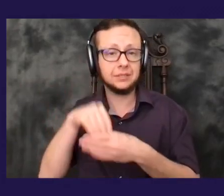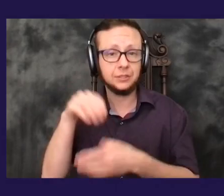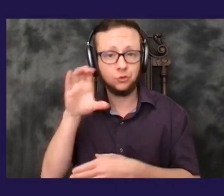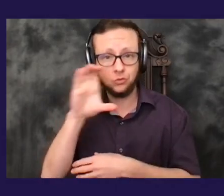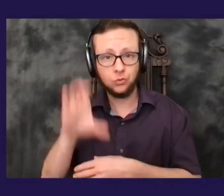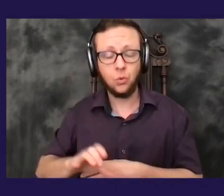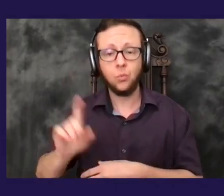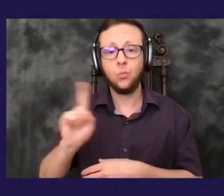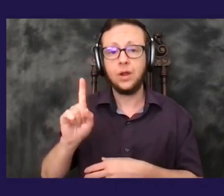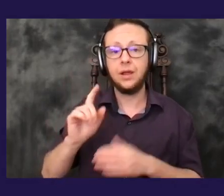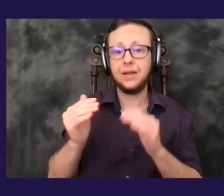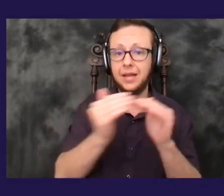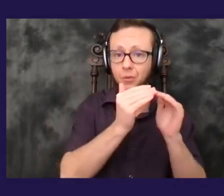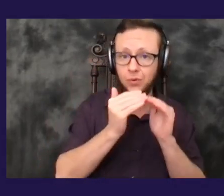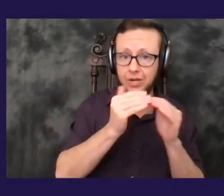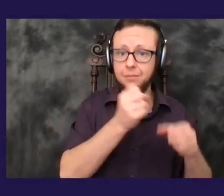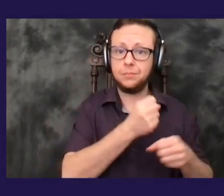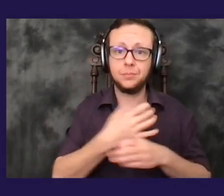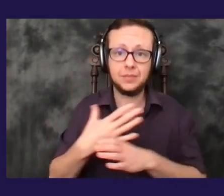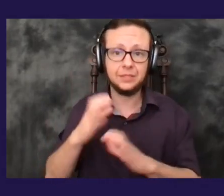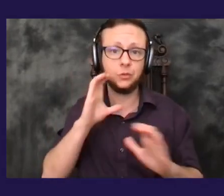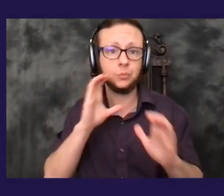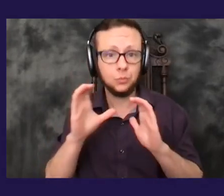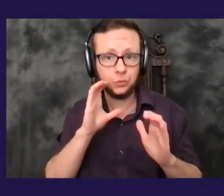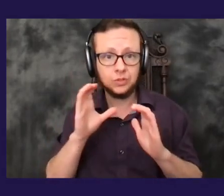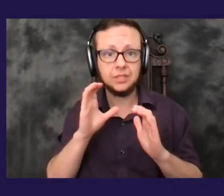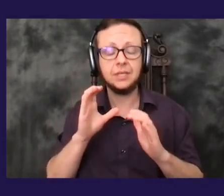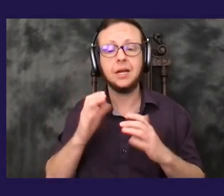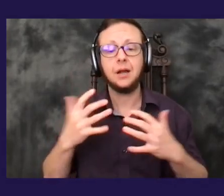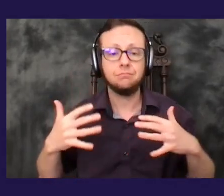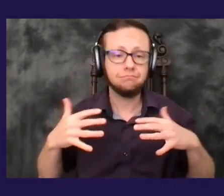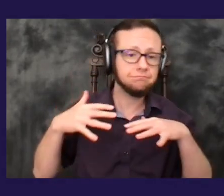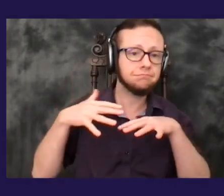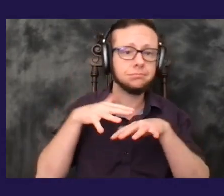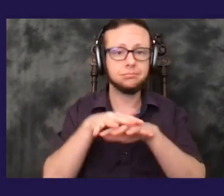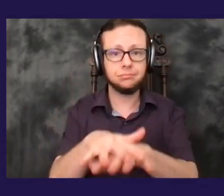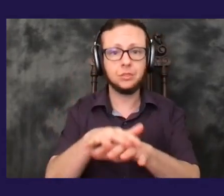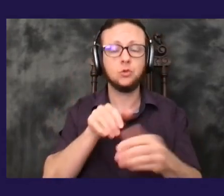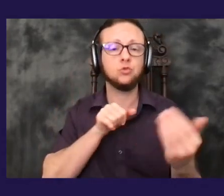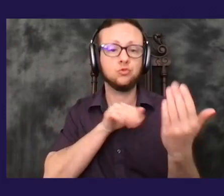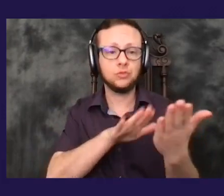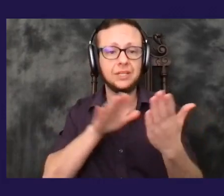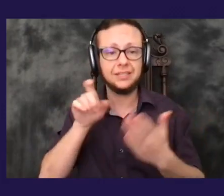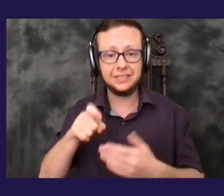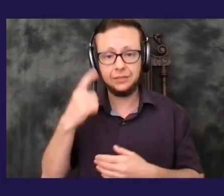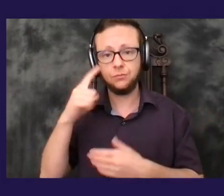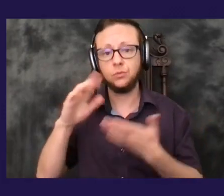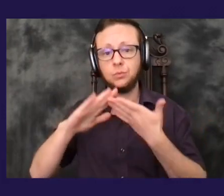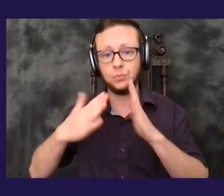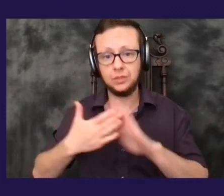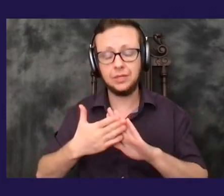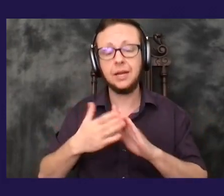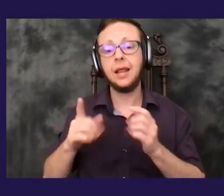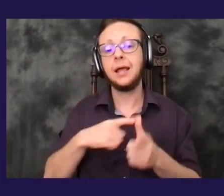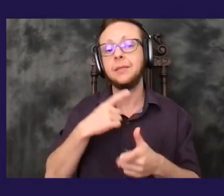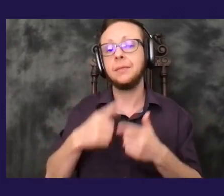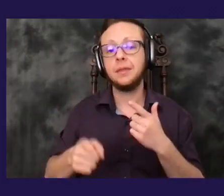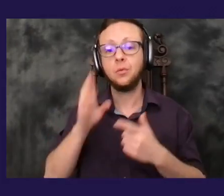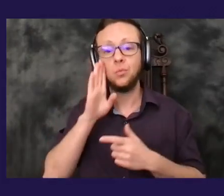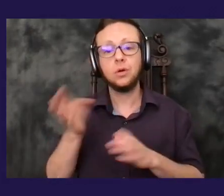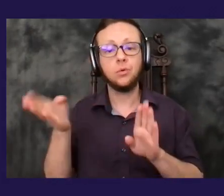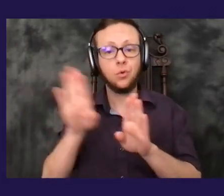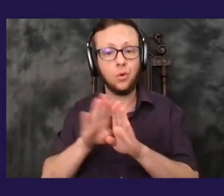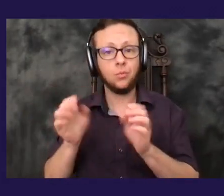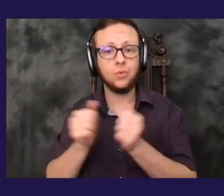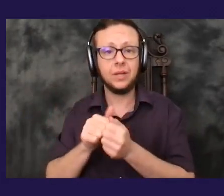equity, preparedness, and communication blended together to address the needs of the community. And then we will close with